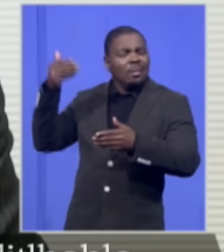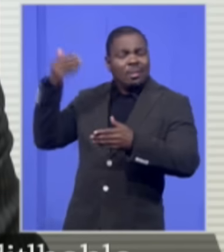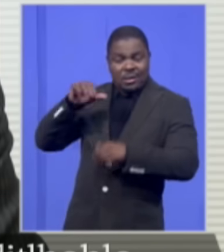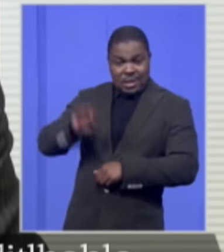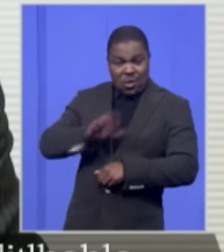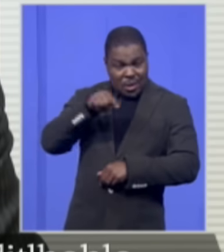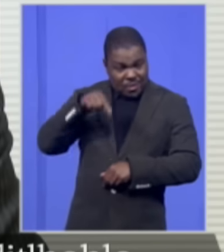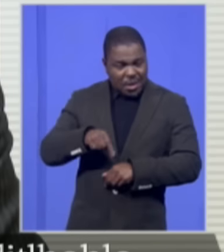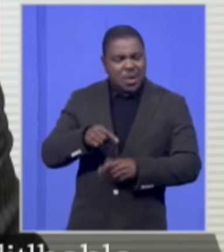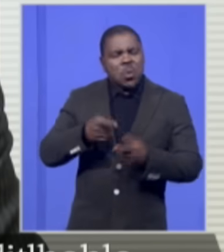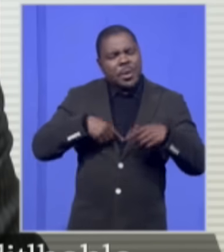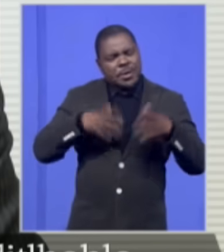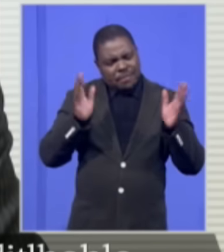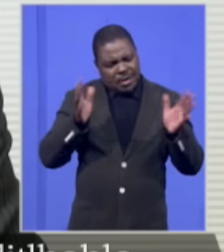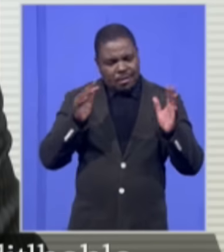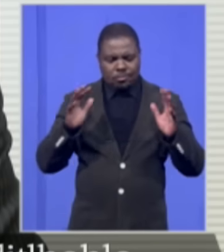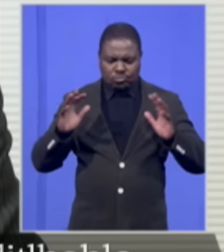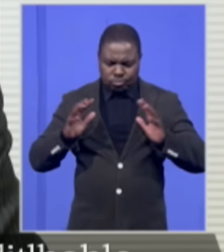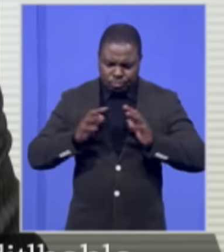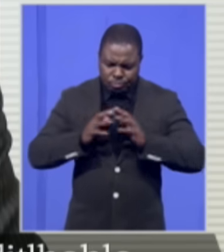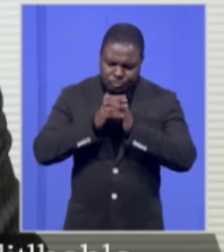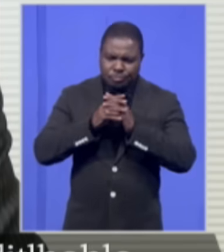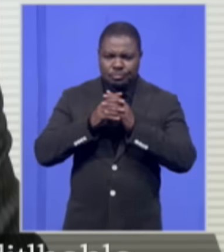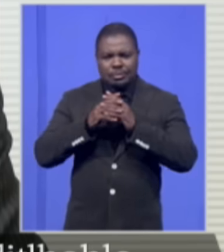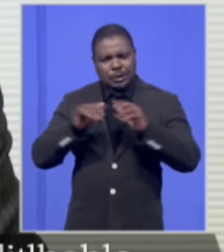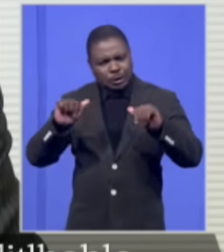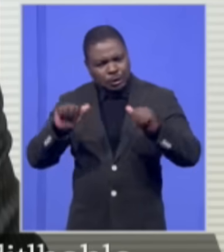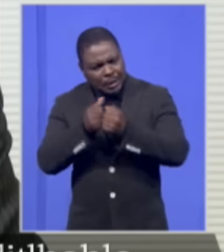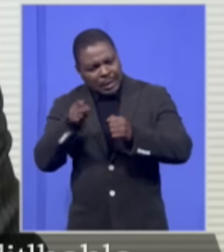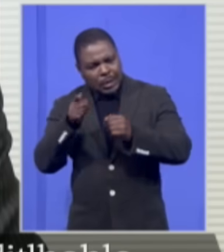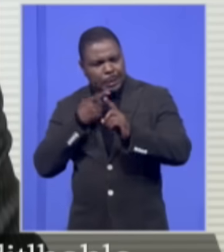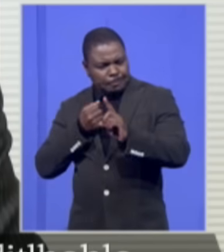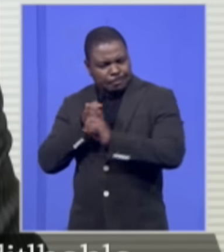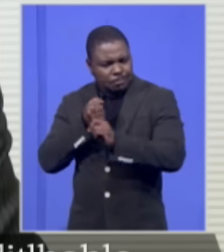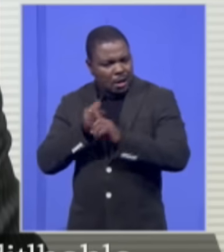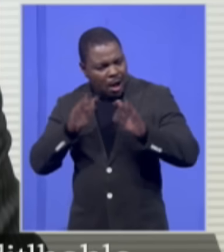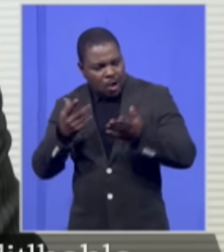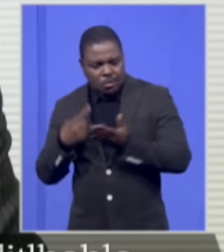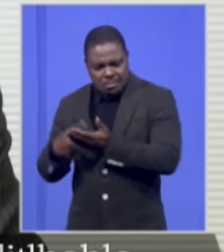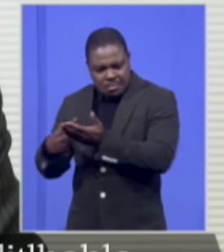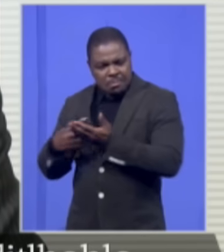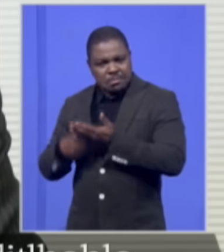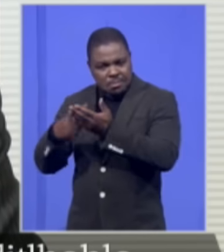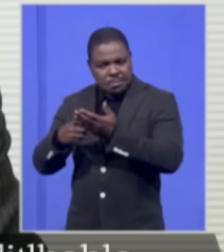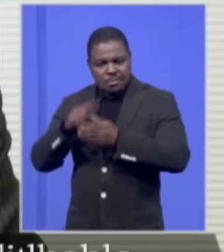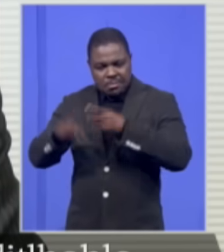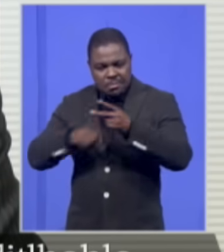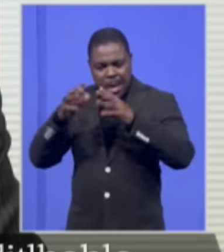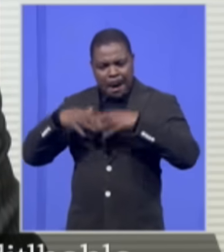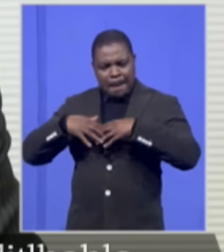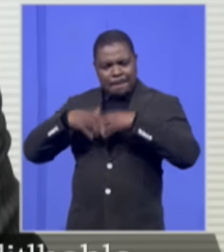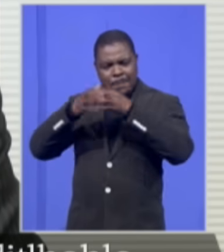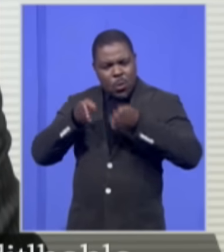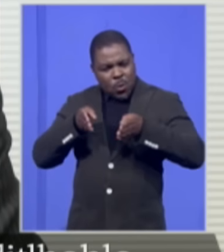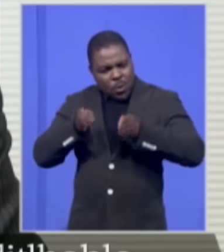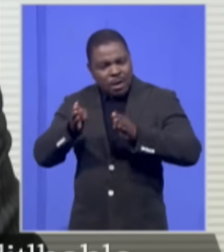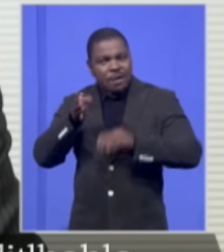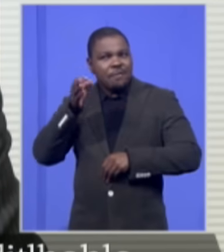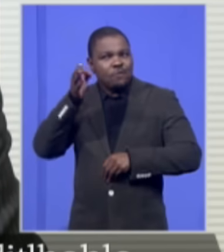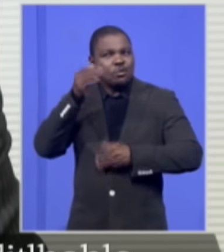we have come together as a nation to confront our challenges and forge a path into the future